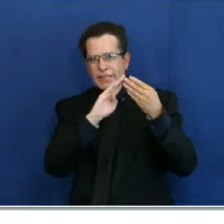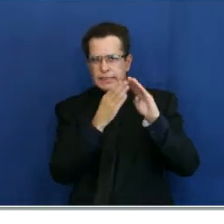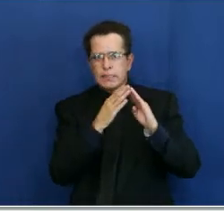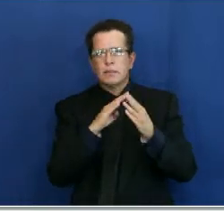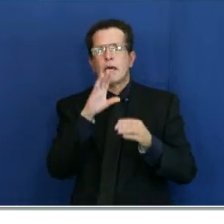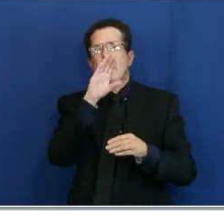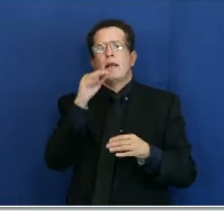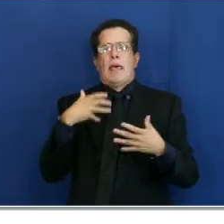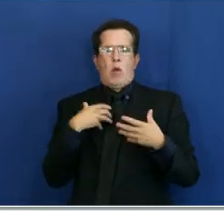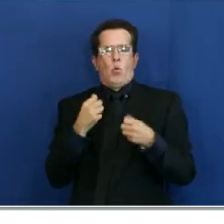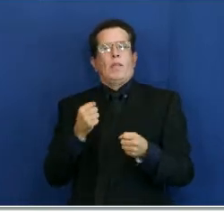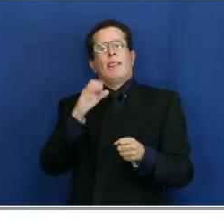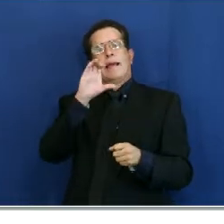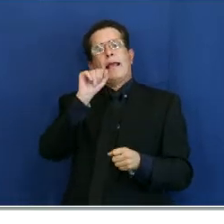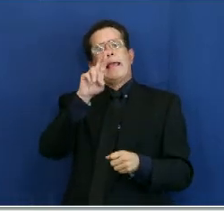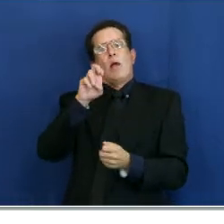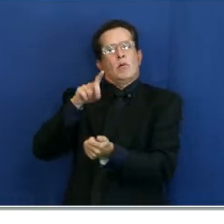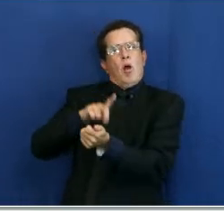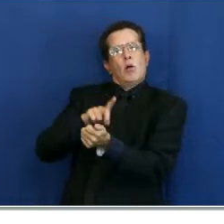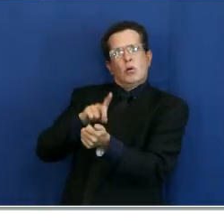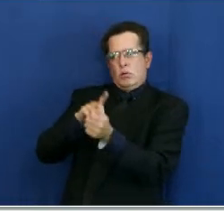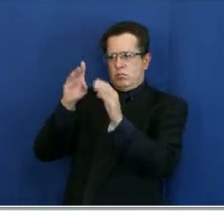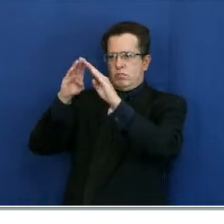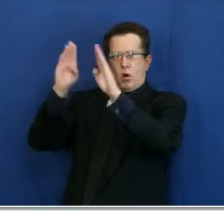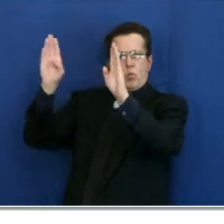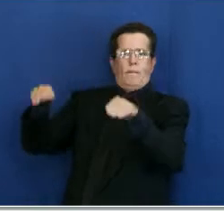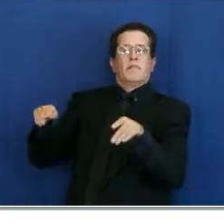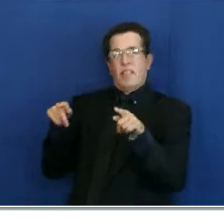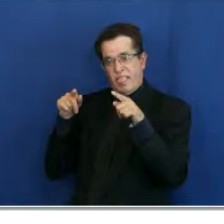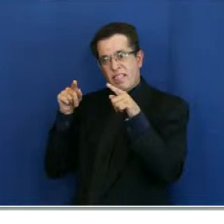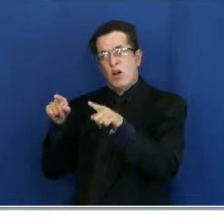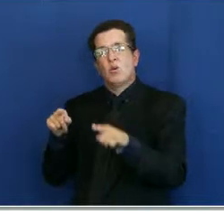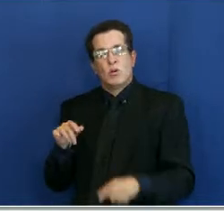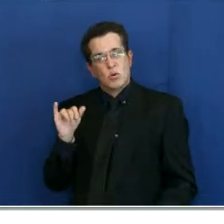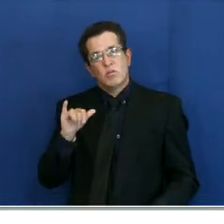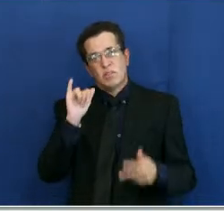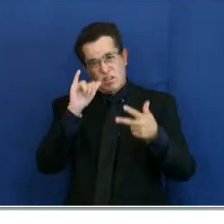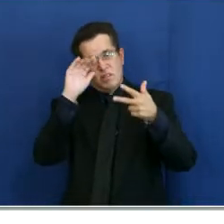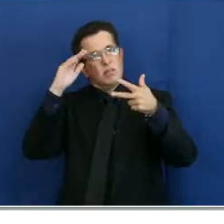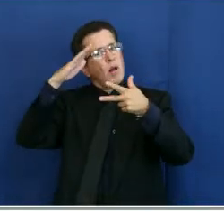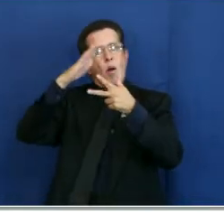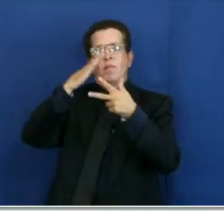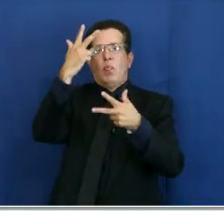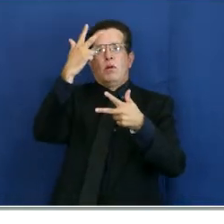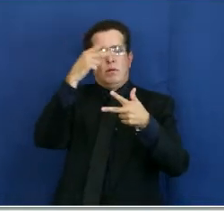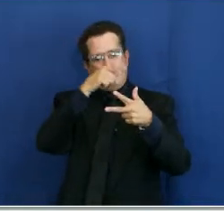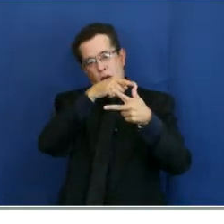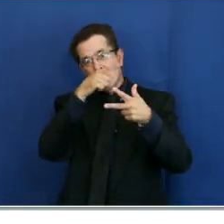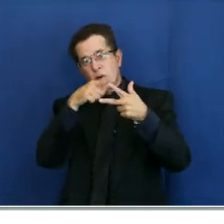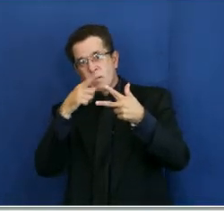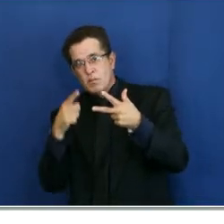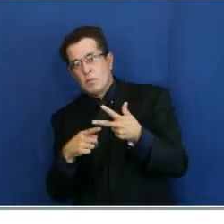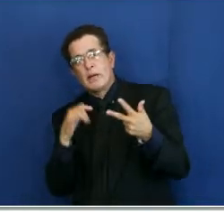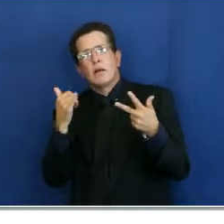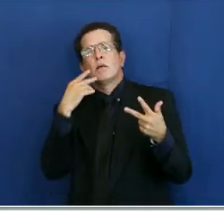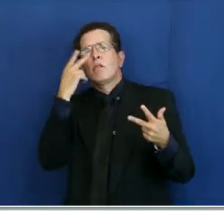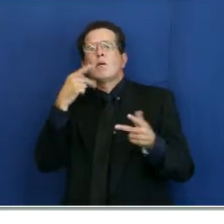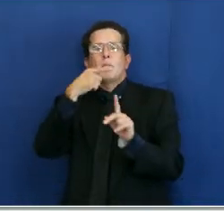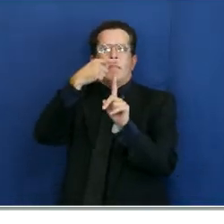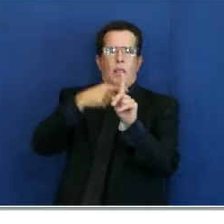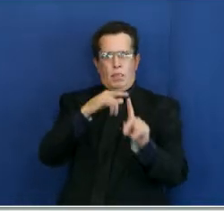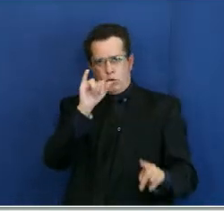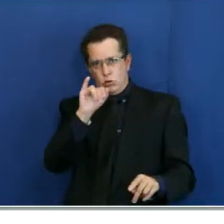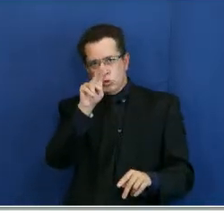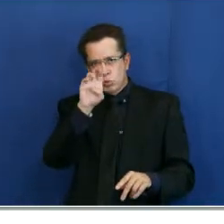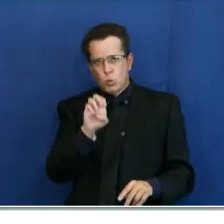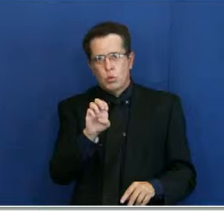is healthcare settings. In the next slide, this is again for the months of June